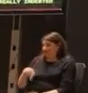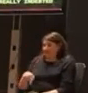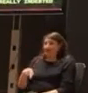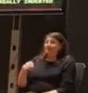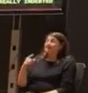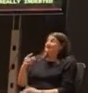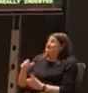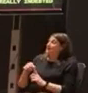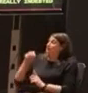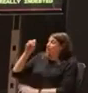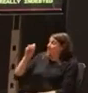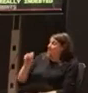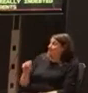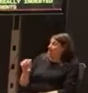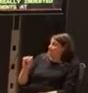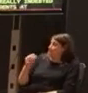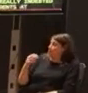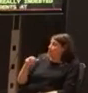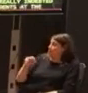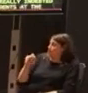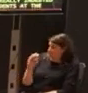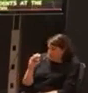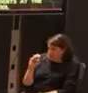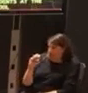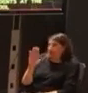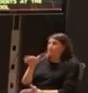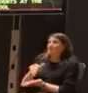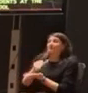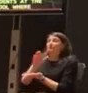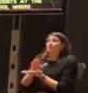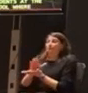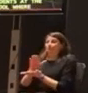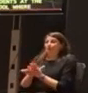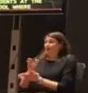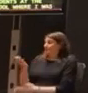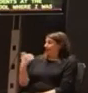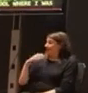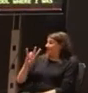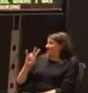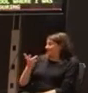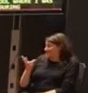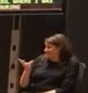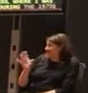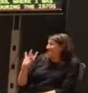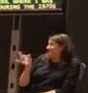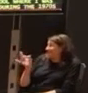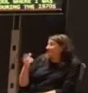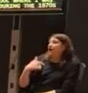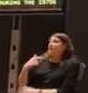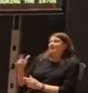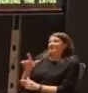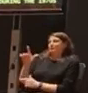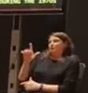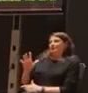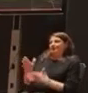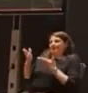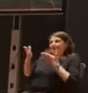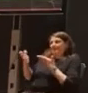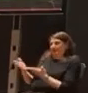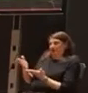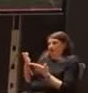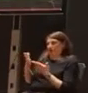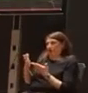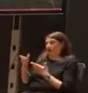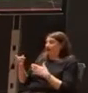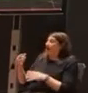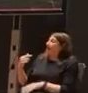Middle School, where I was librarian during the 1970s and 80s, for alerting me to